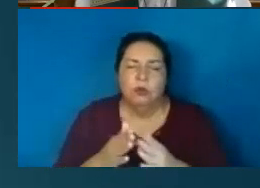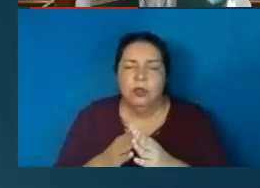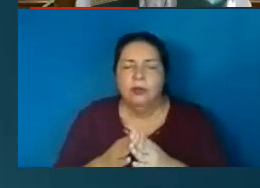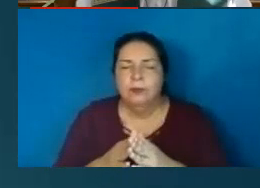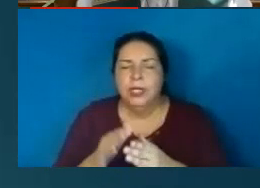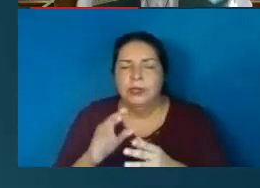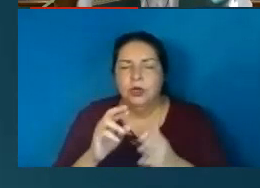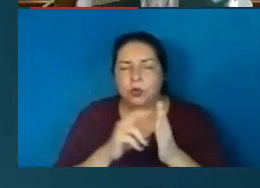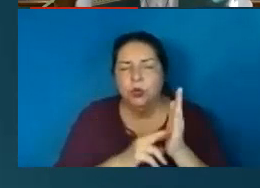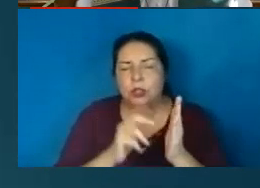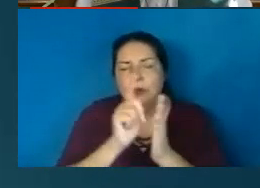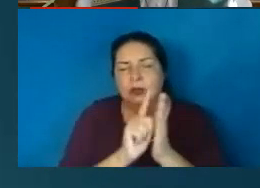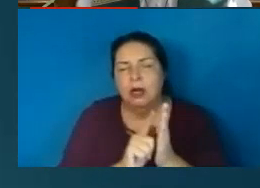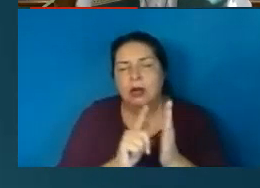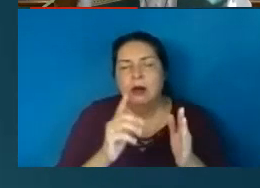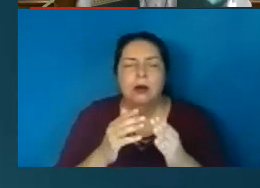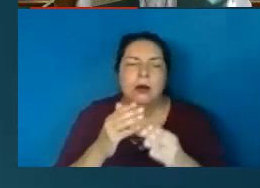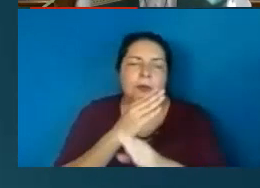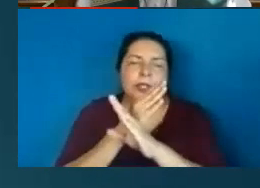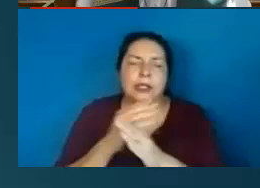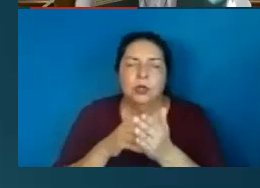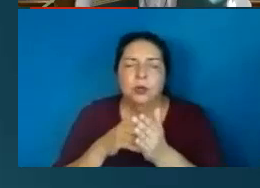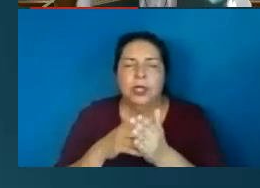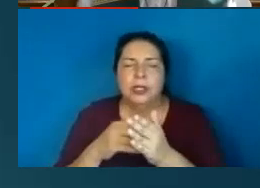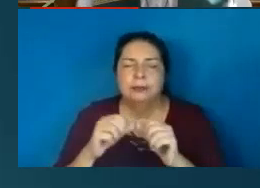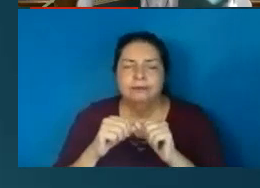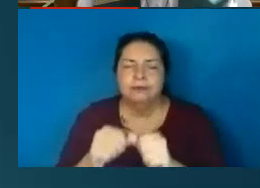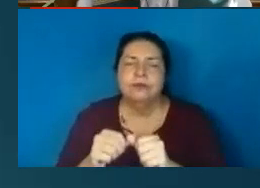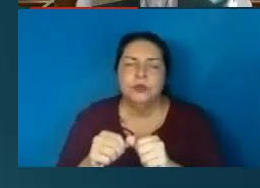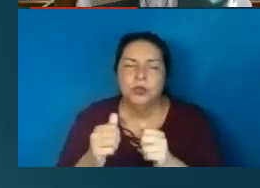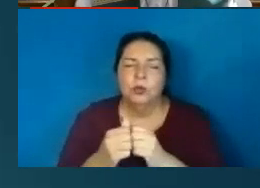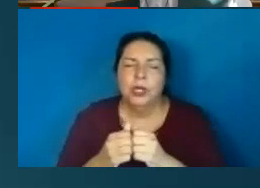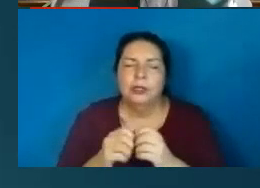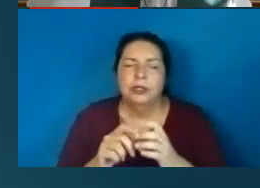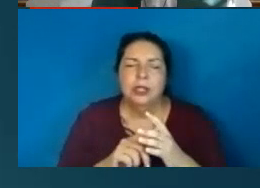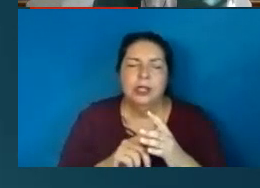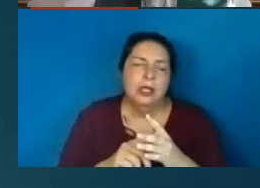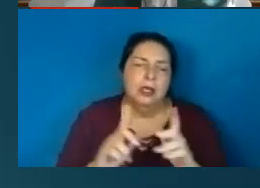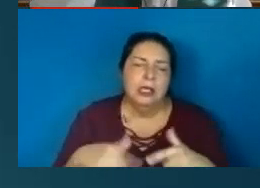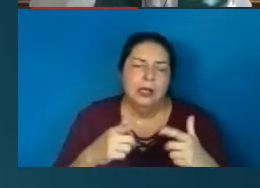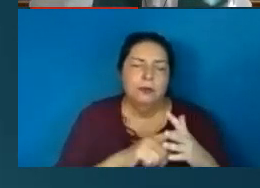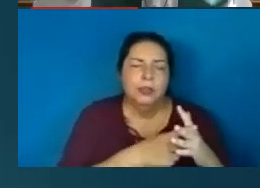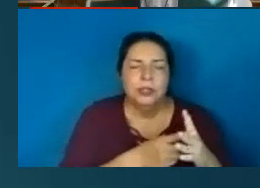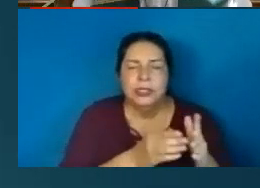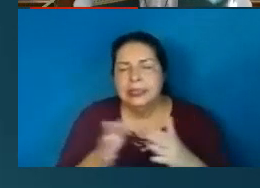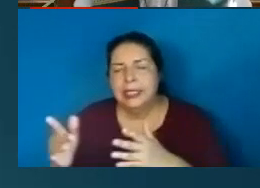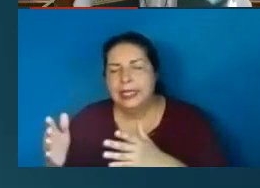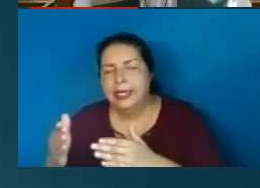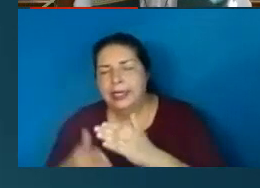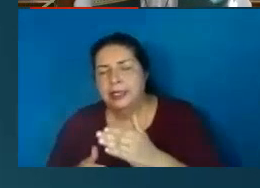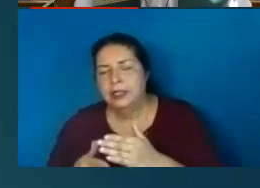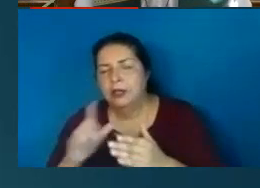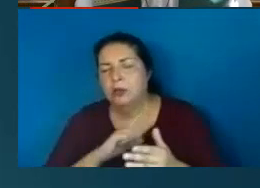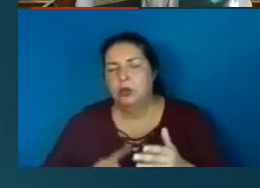weak, preserve life from conception to its natural end, and peace may reign for the benefit of all. Lord, in your